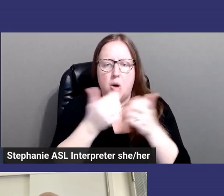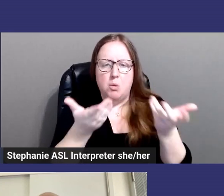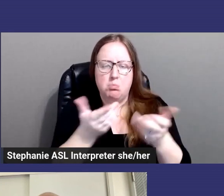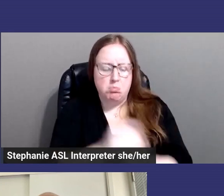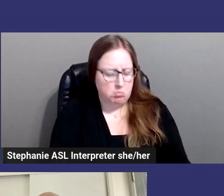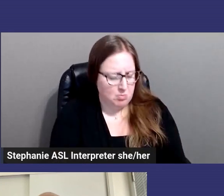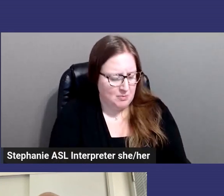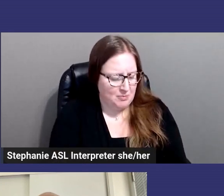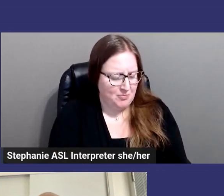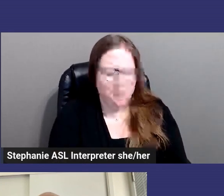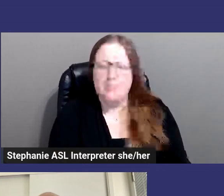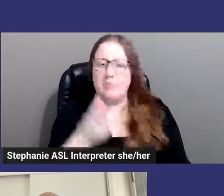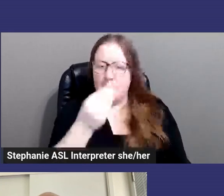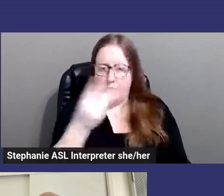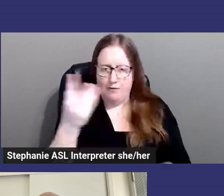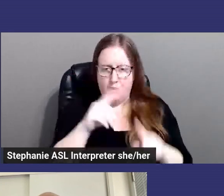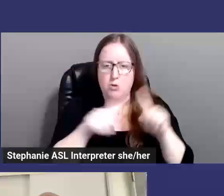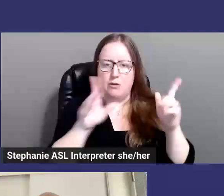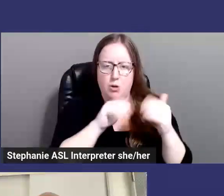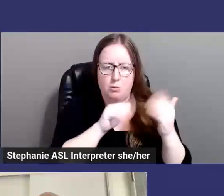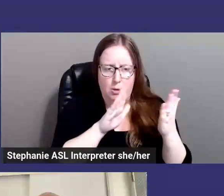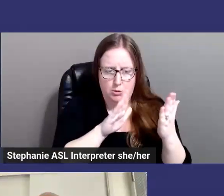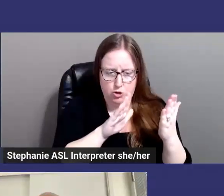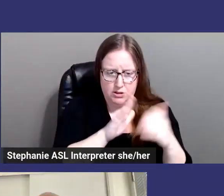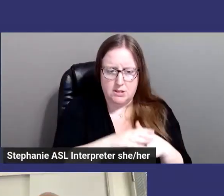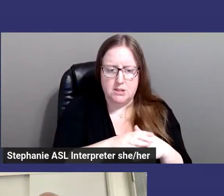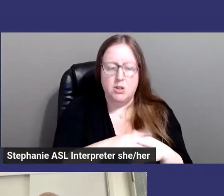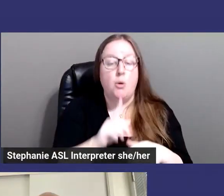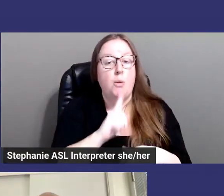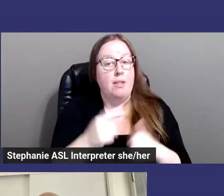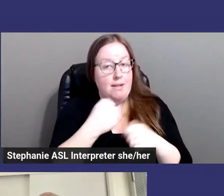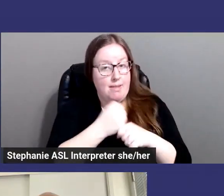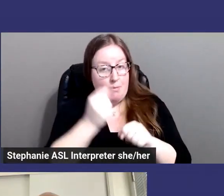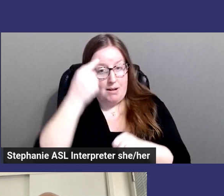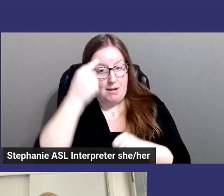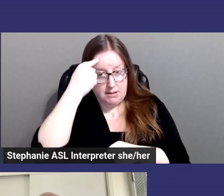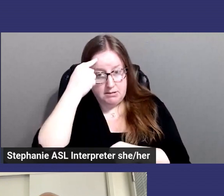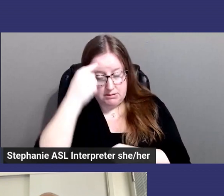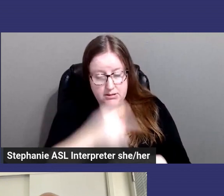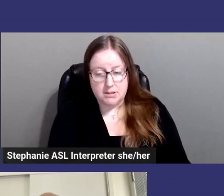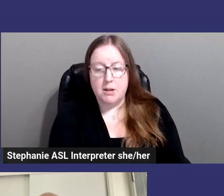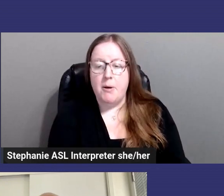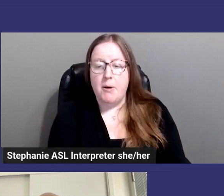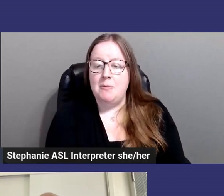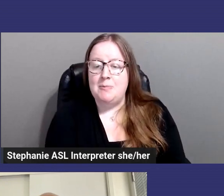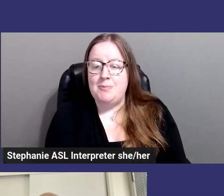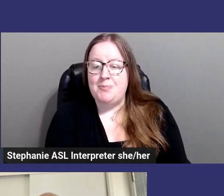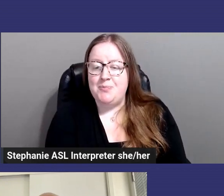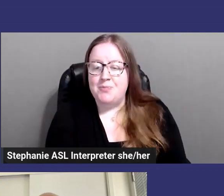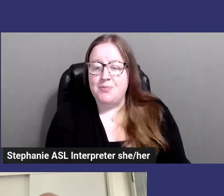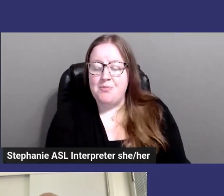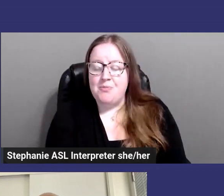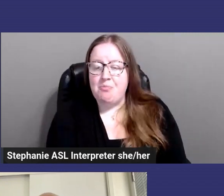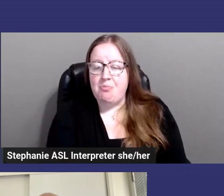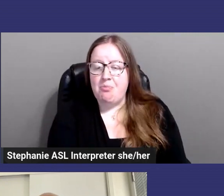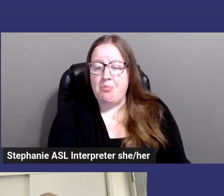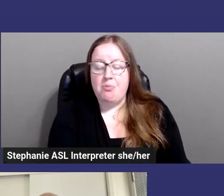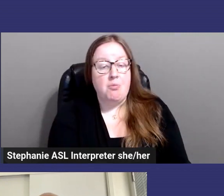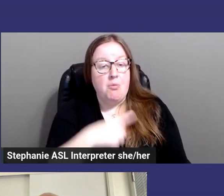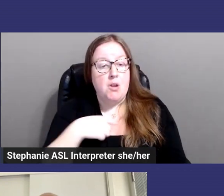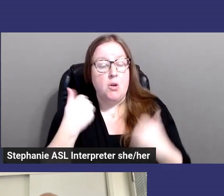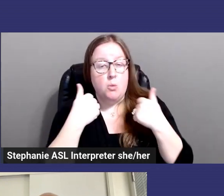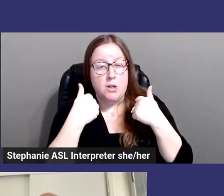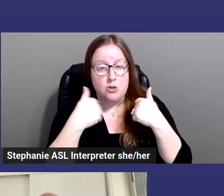There's a couple of different places that make the most sense. I think one of the things that we've really kind of tried to